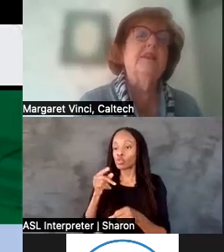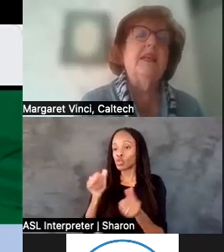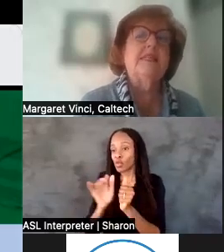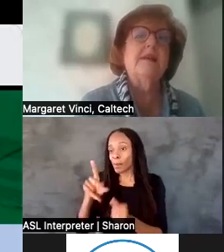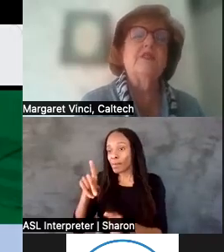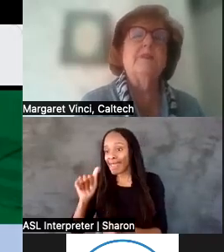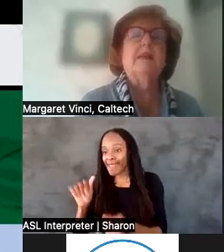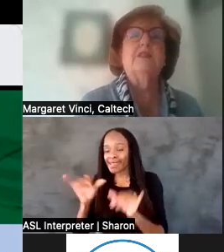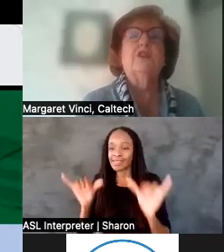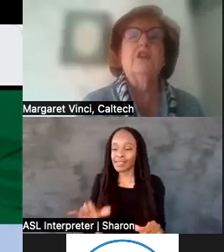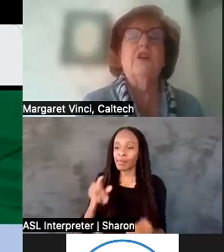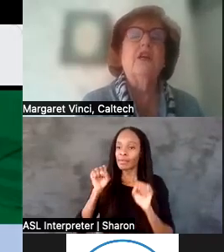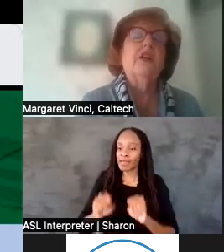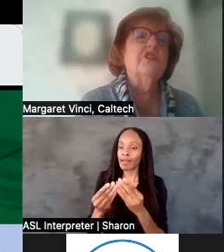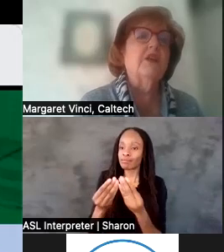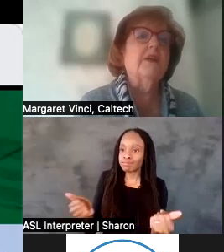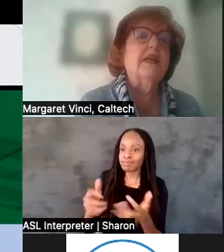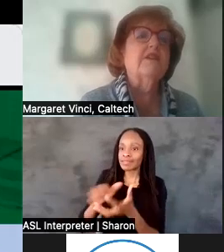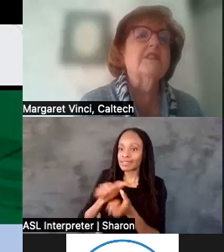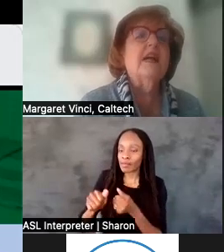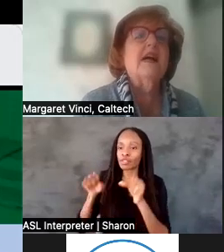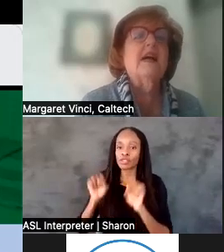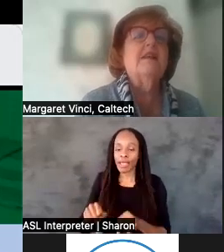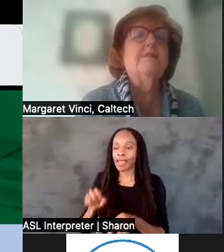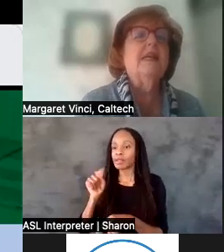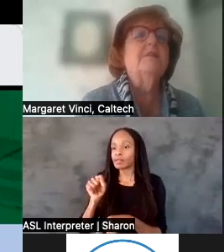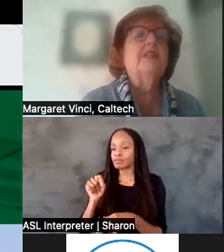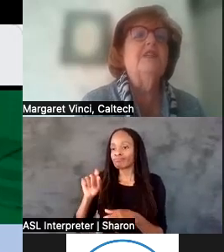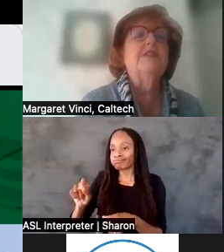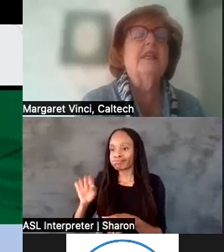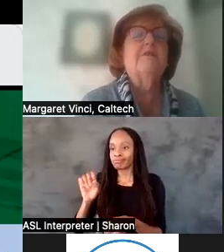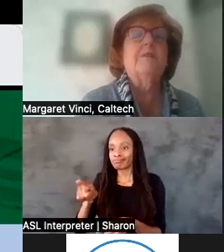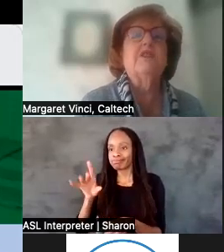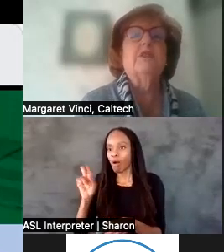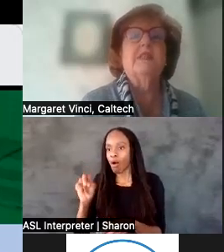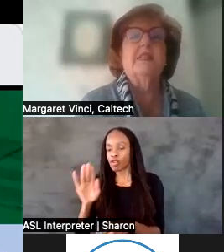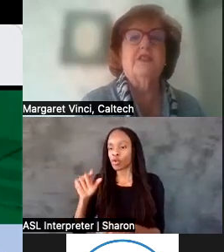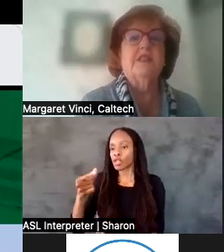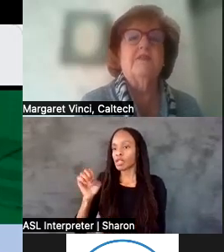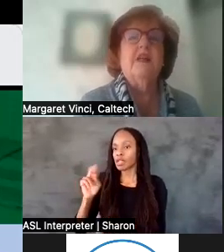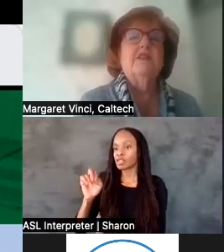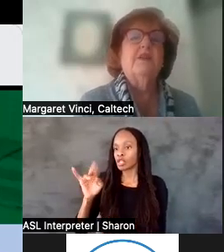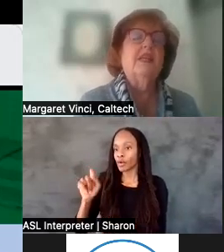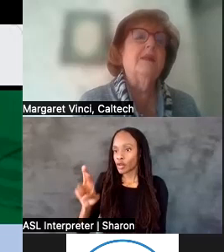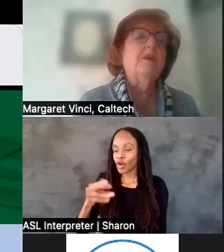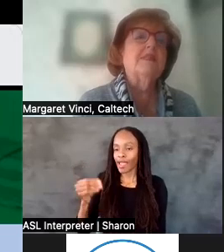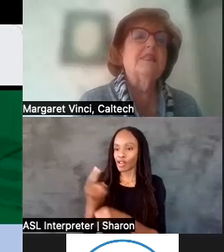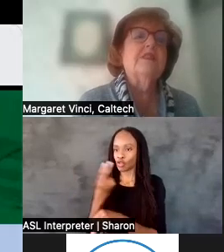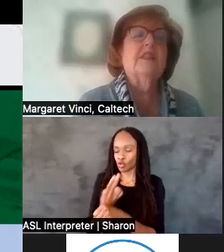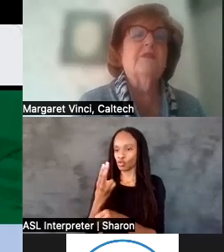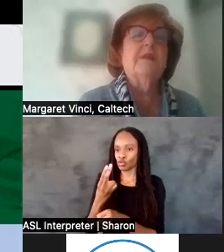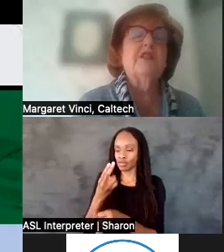to alleviate damage, being able to turn on your generators, and being able to use that information to protect yourself. So anybody